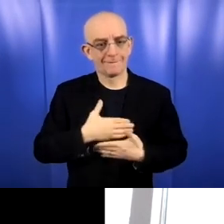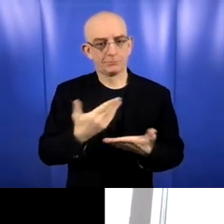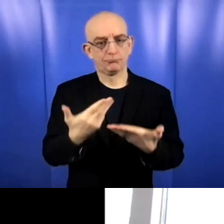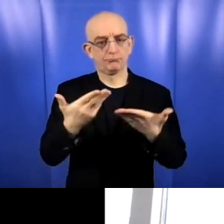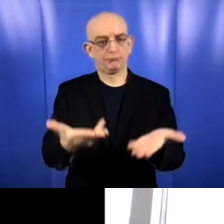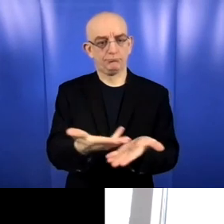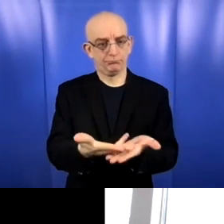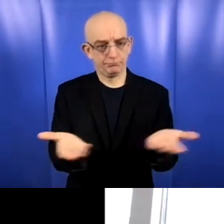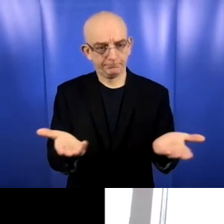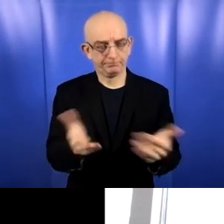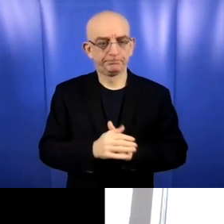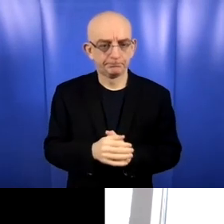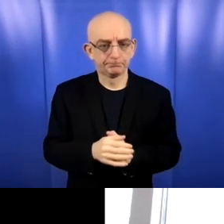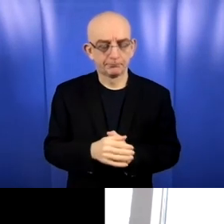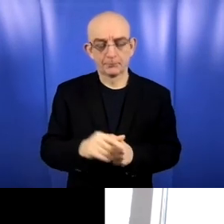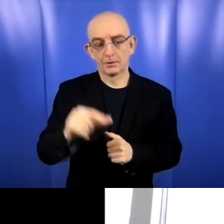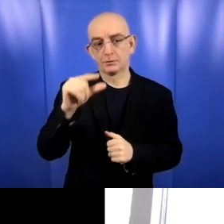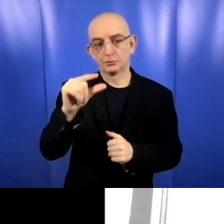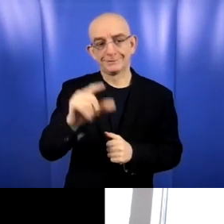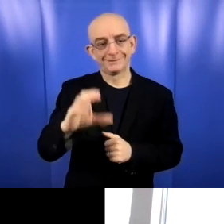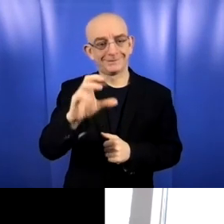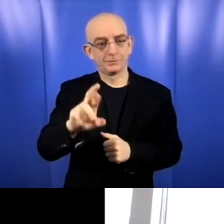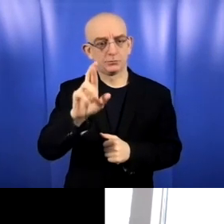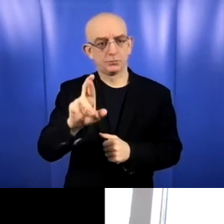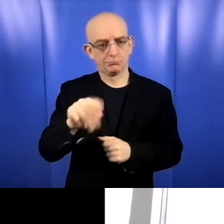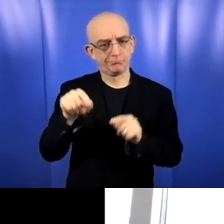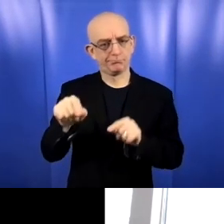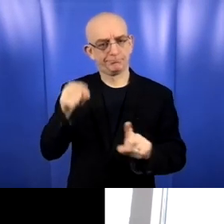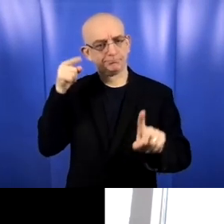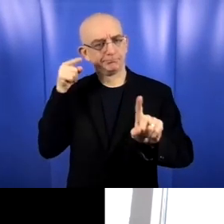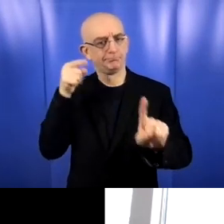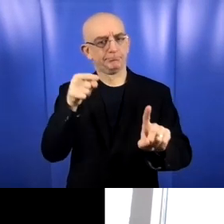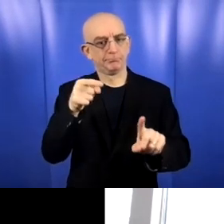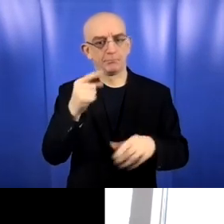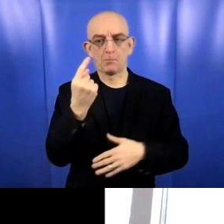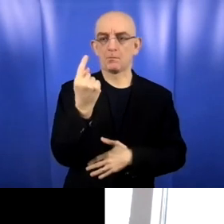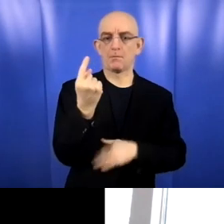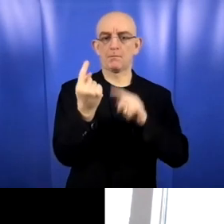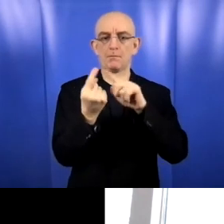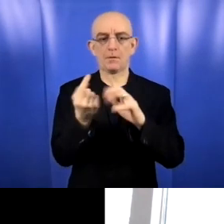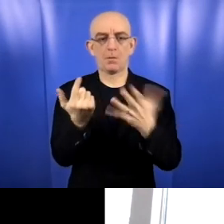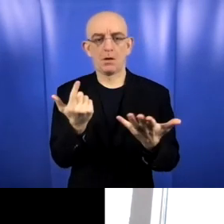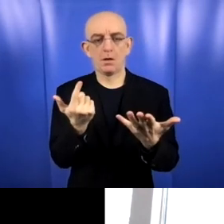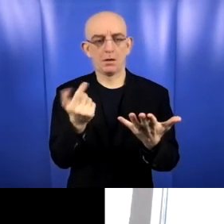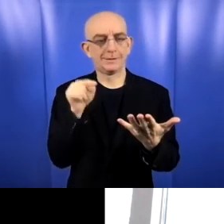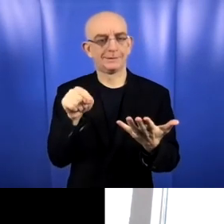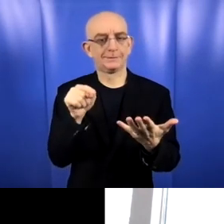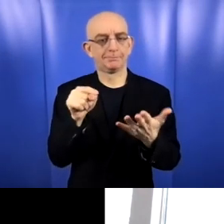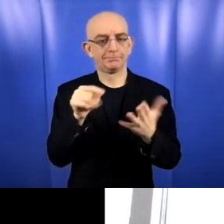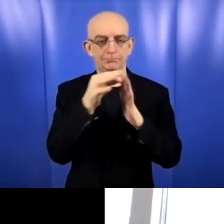provide a strong framework and impetus for their implementation in practice in today's context. How do the